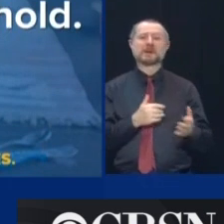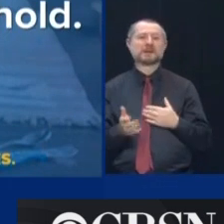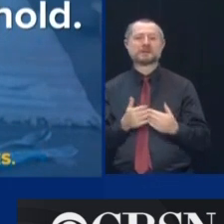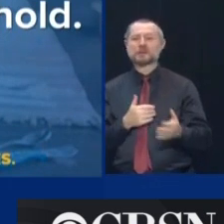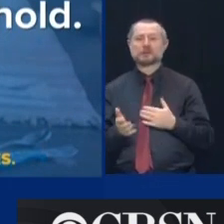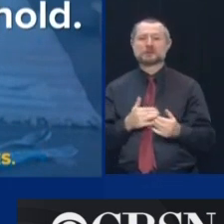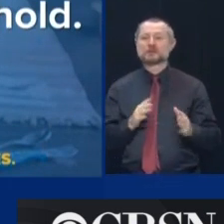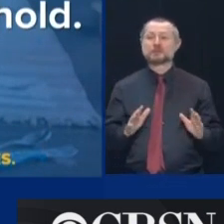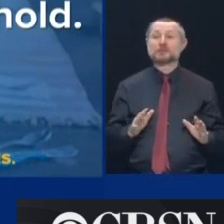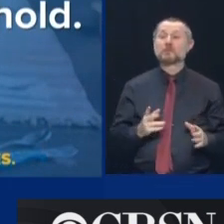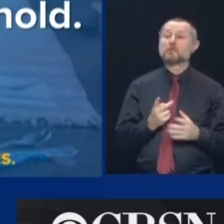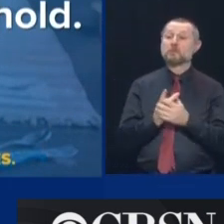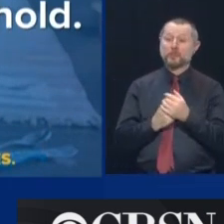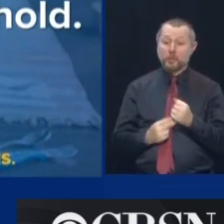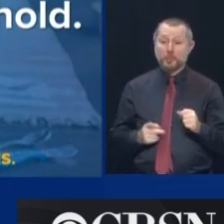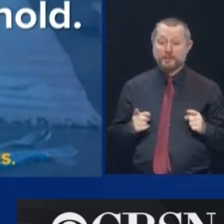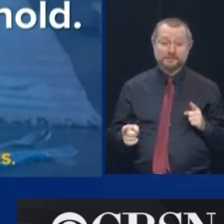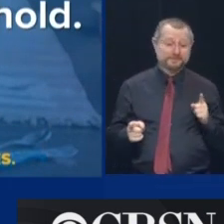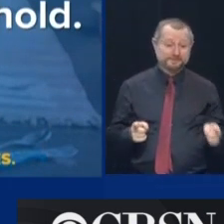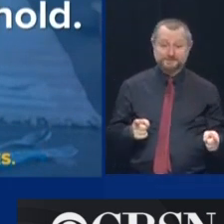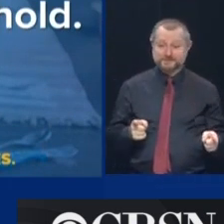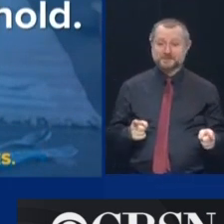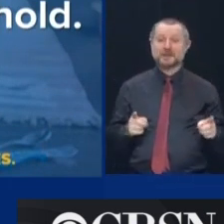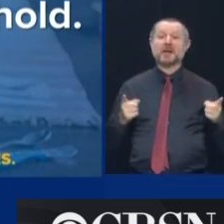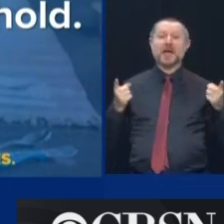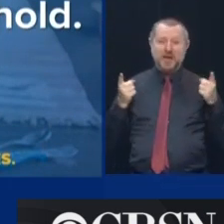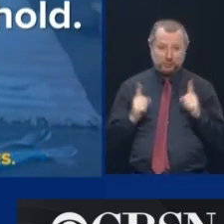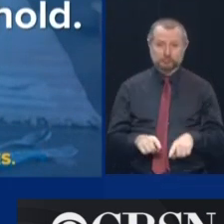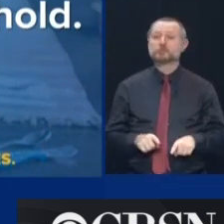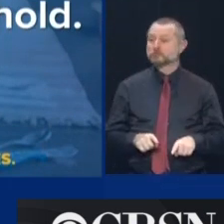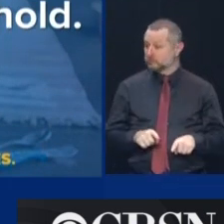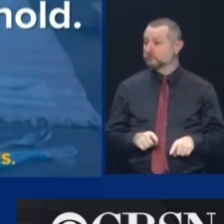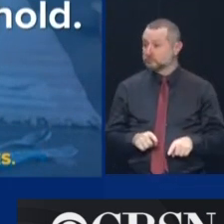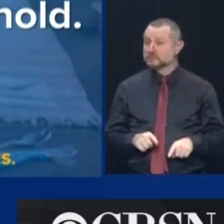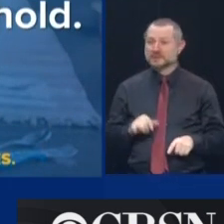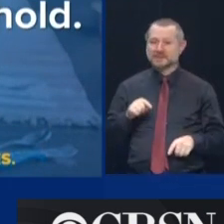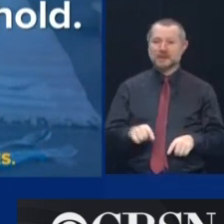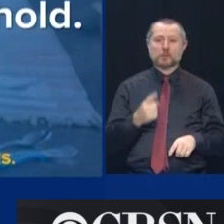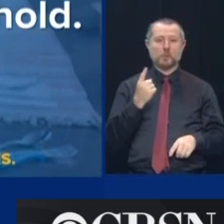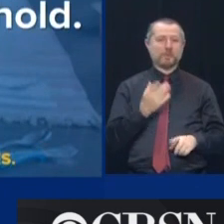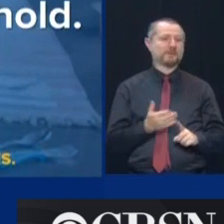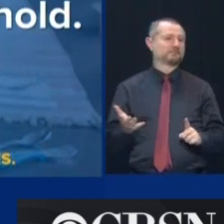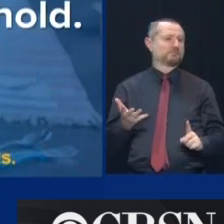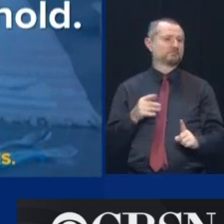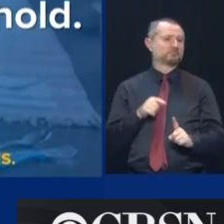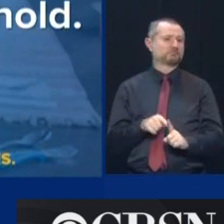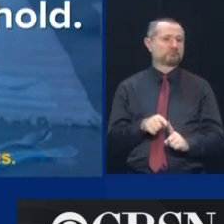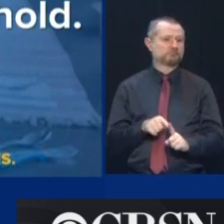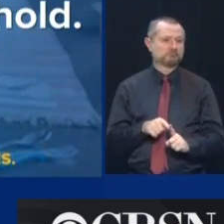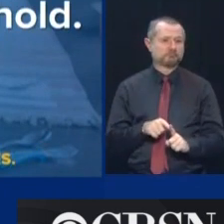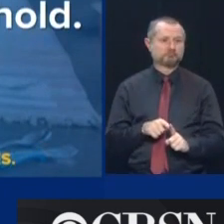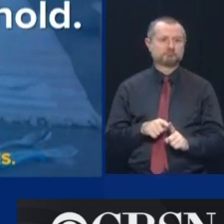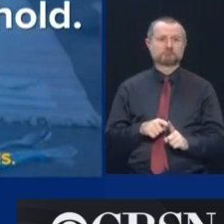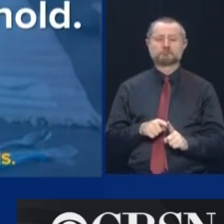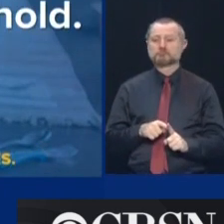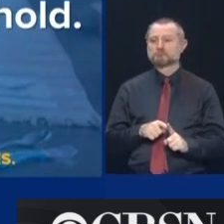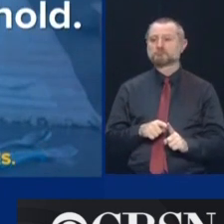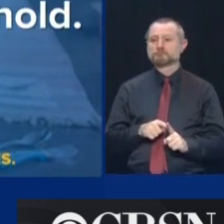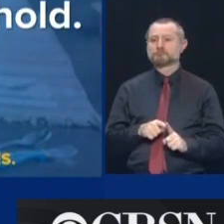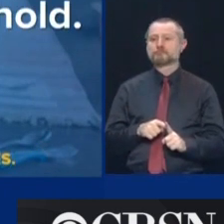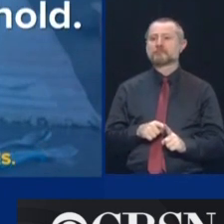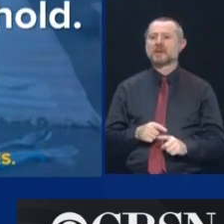Both parties agree on this one point. Well, I'm